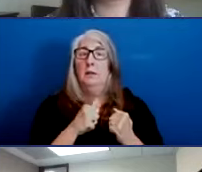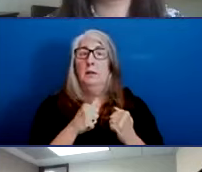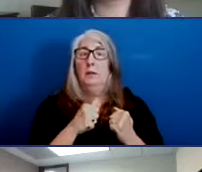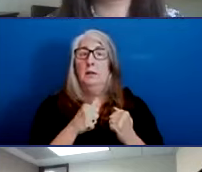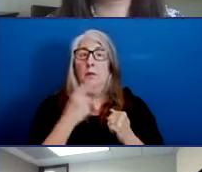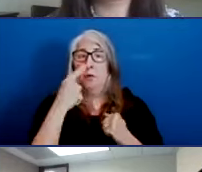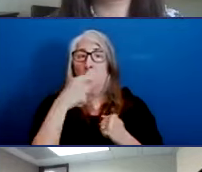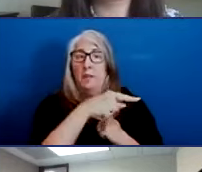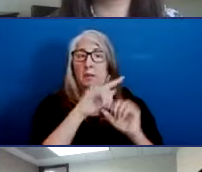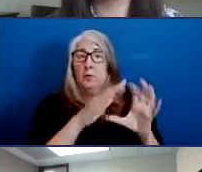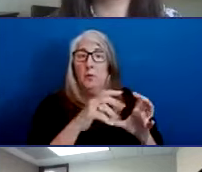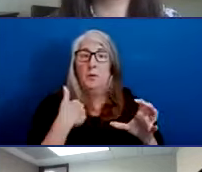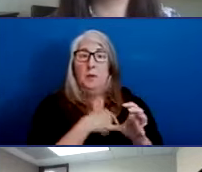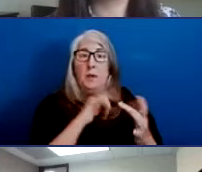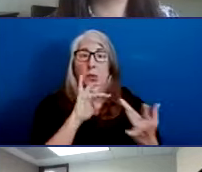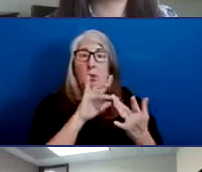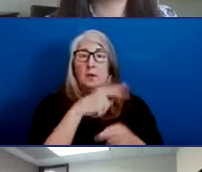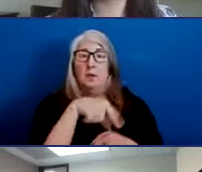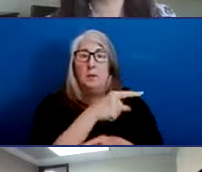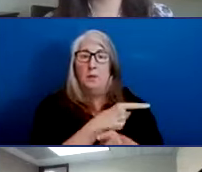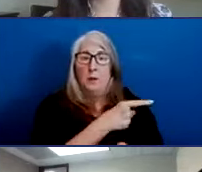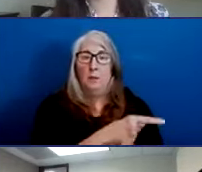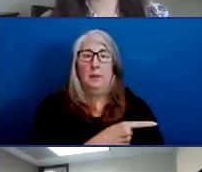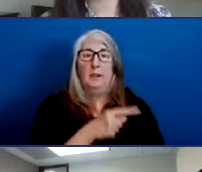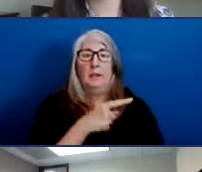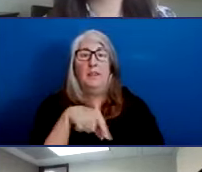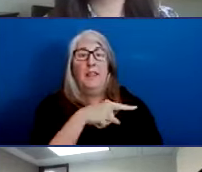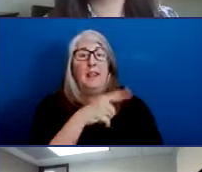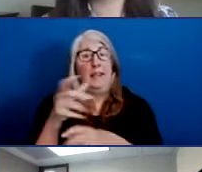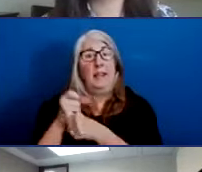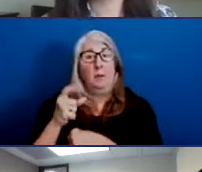them properly? Did they get what they needed out of healthcare?